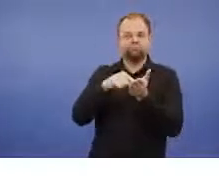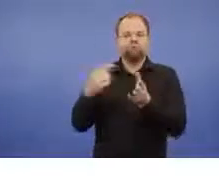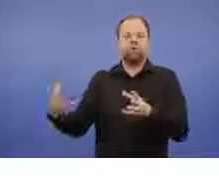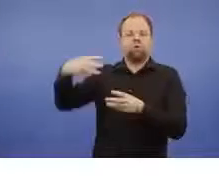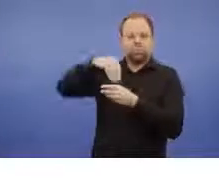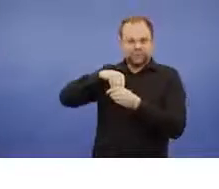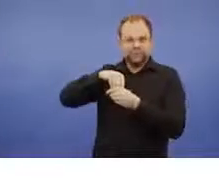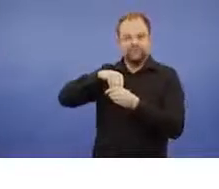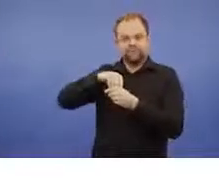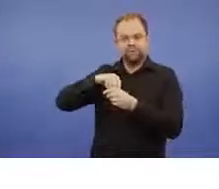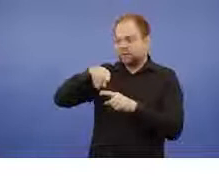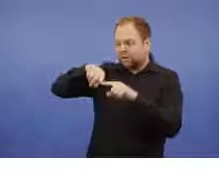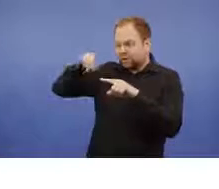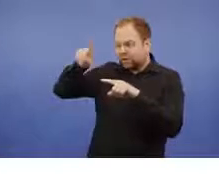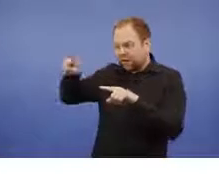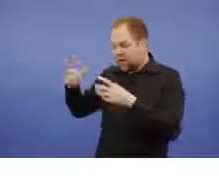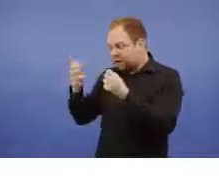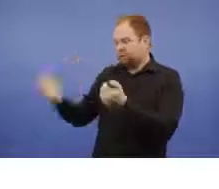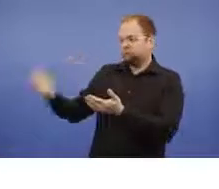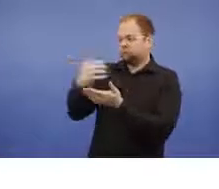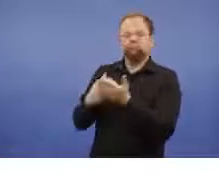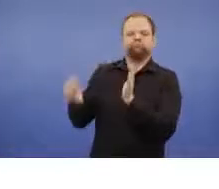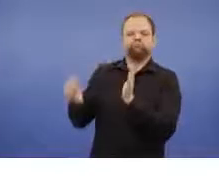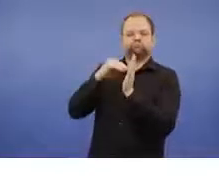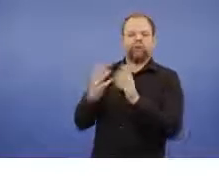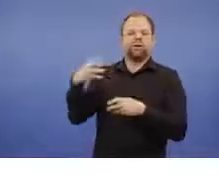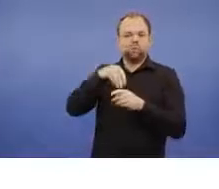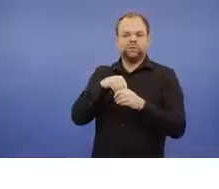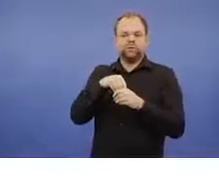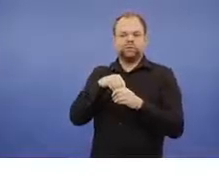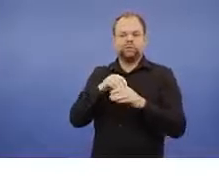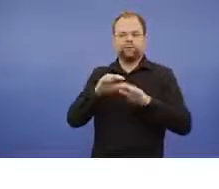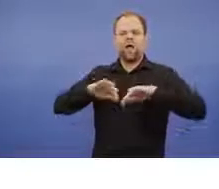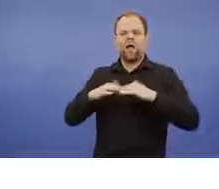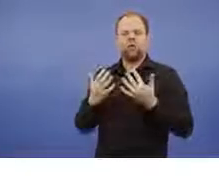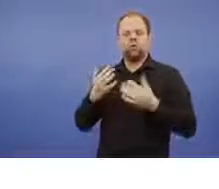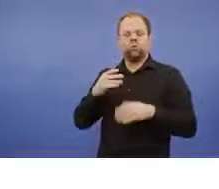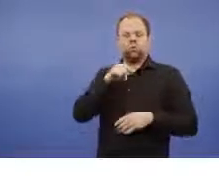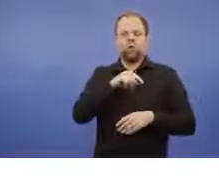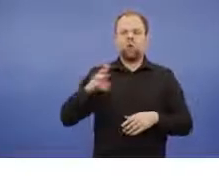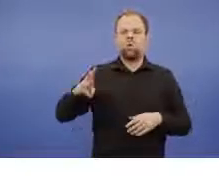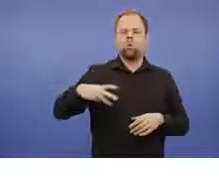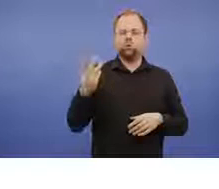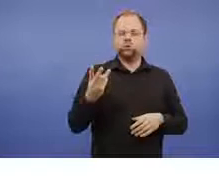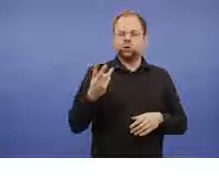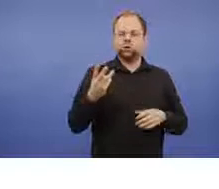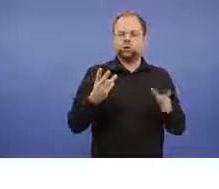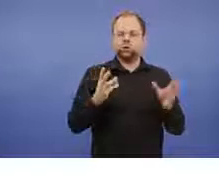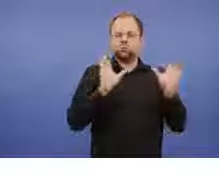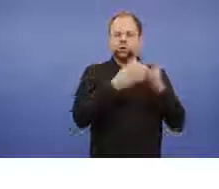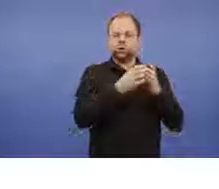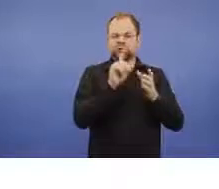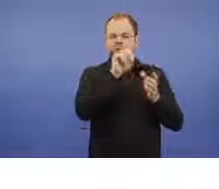management. Also, we have some recommendation to the government to review policies and reform legal